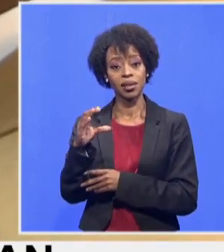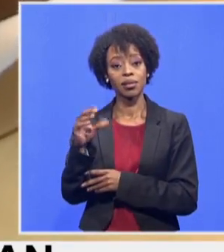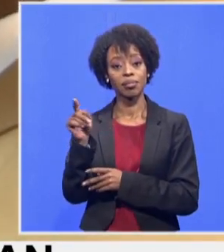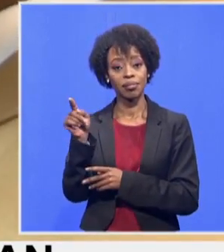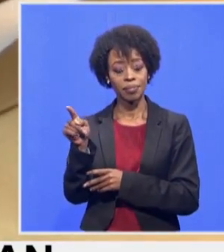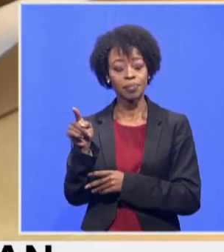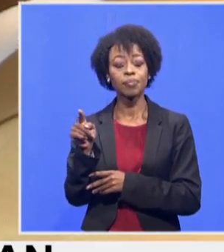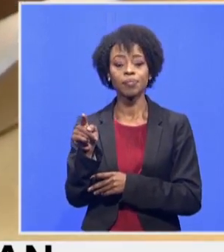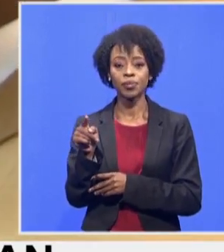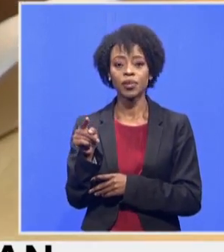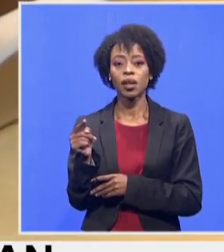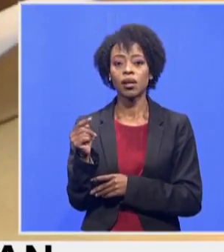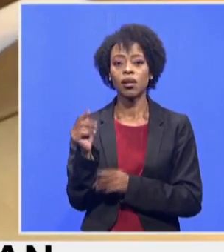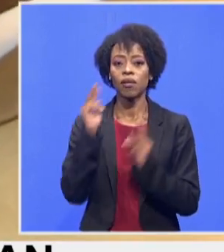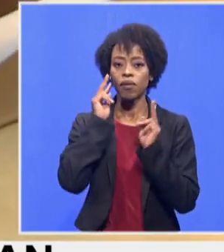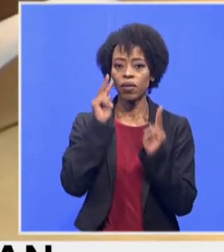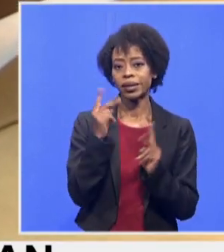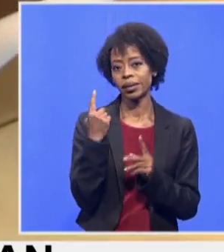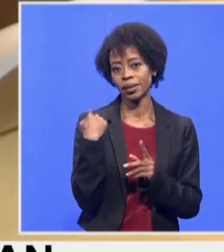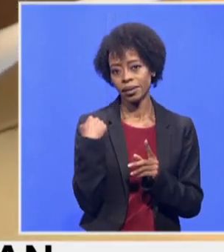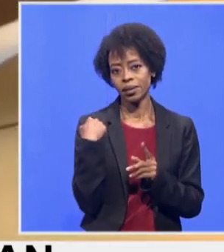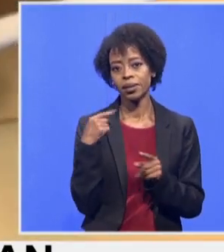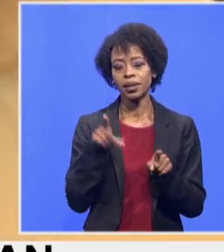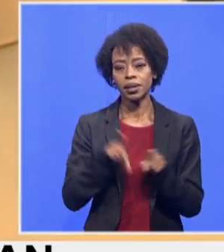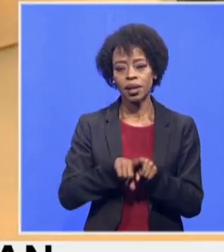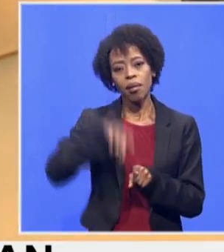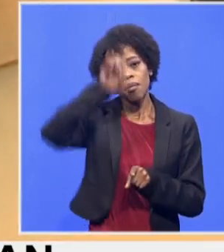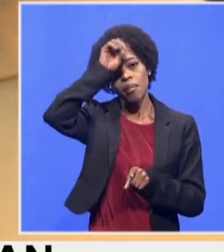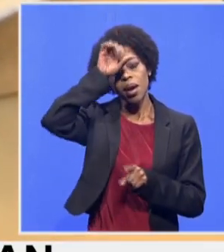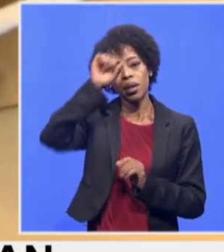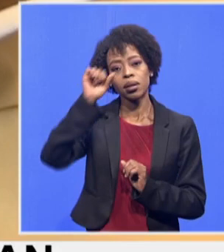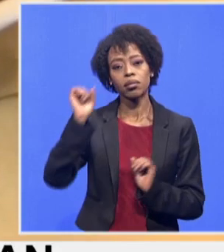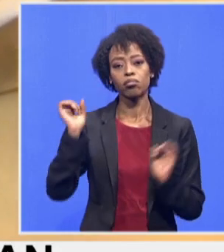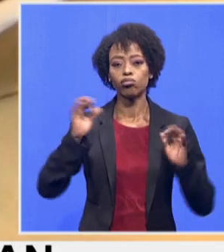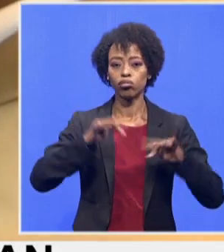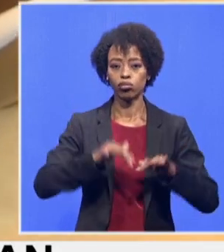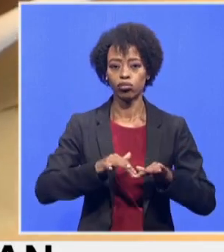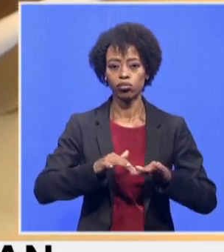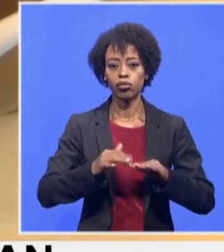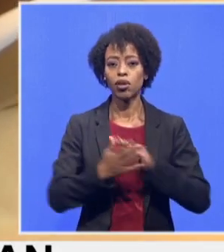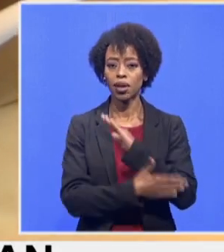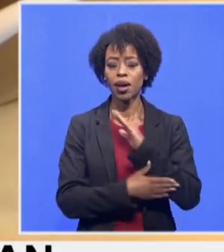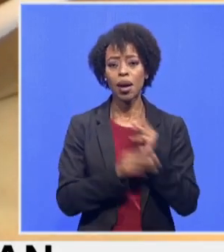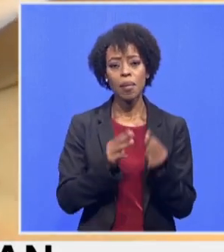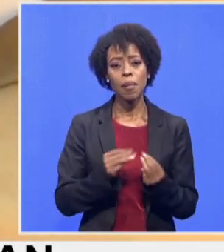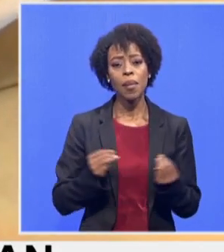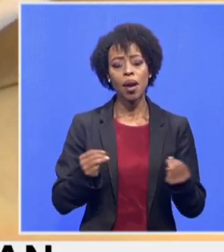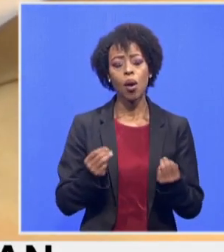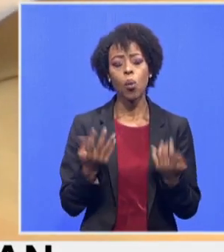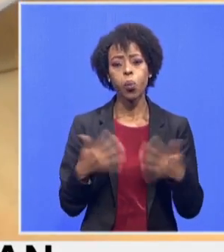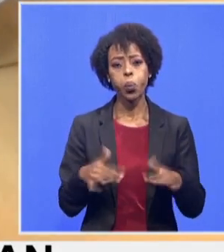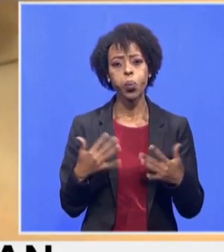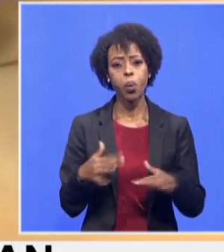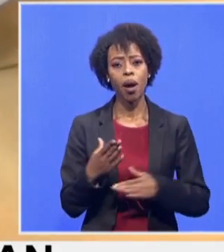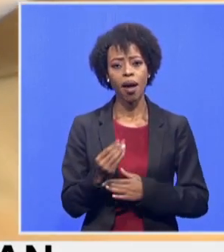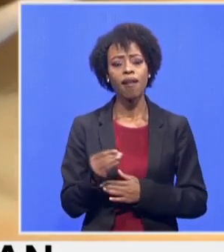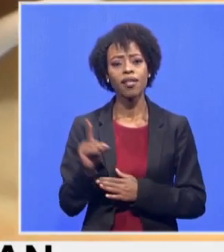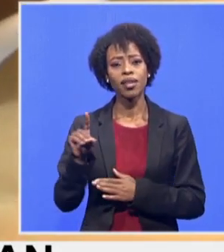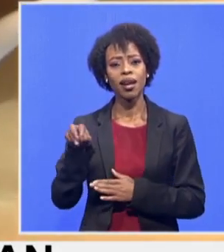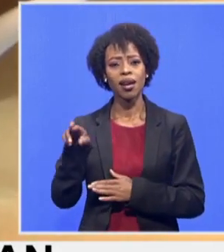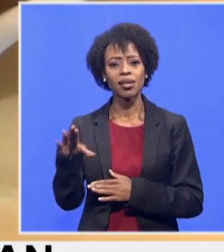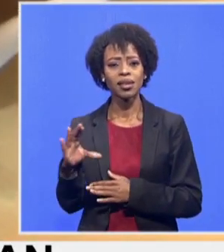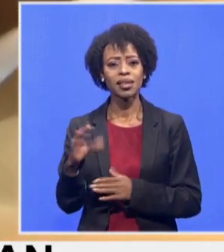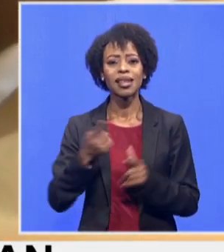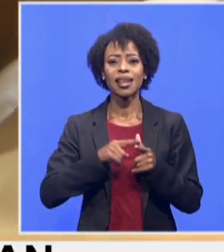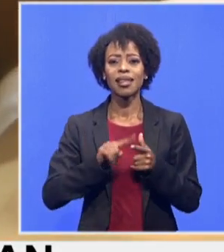Tshisekedi, was just in the country, was there during the mining Ndaba, which is a country filled with lots of minerals, which is the DRC. How do you